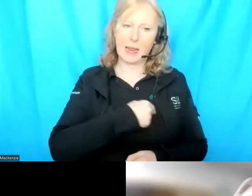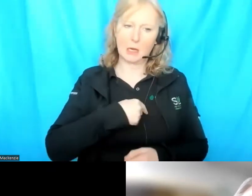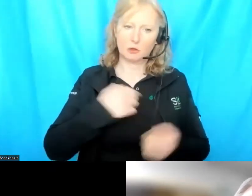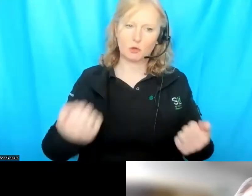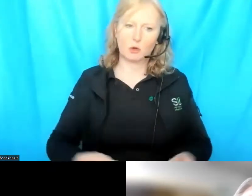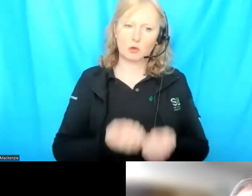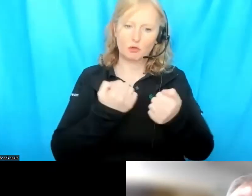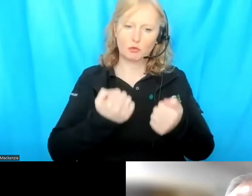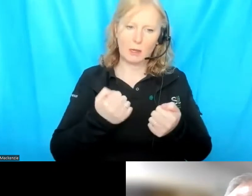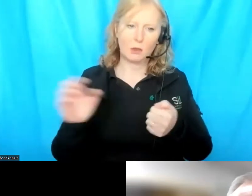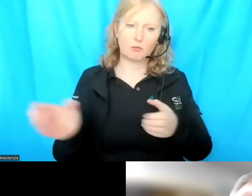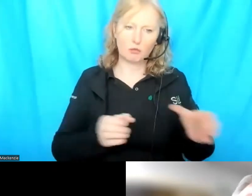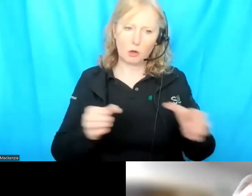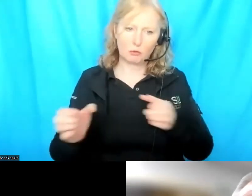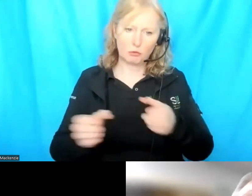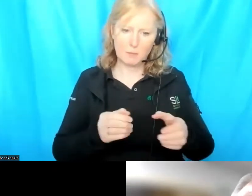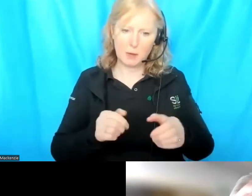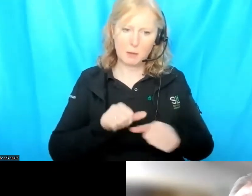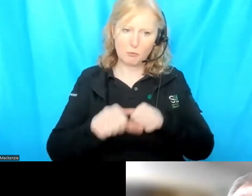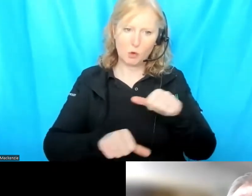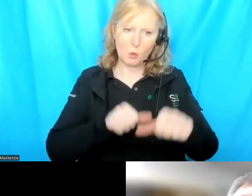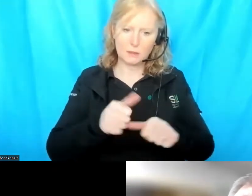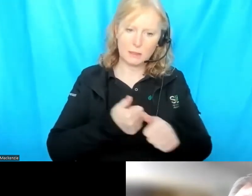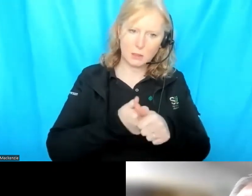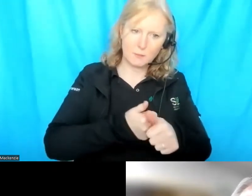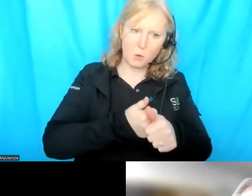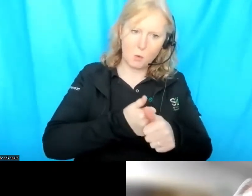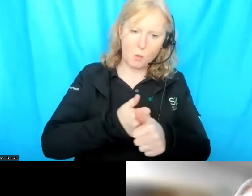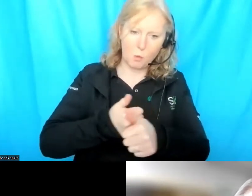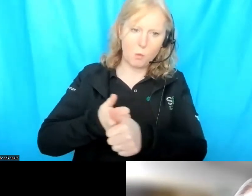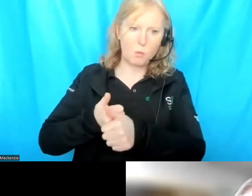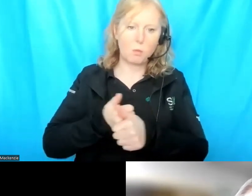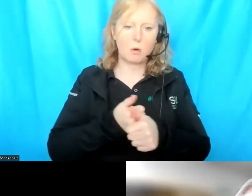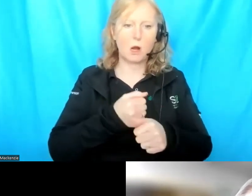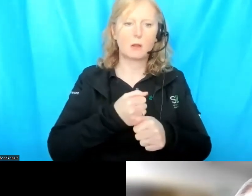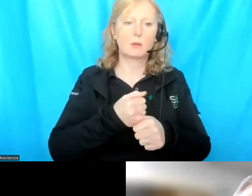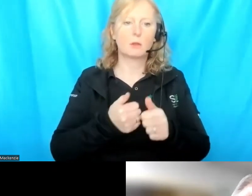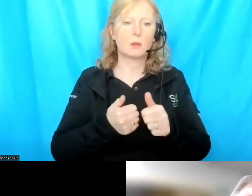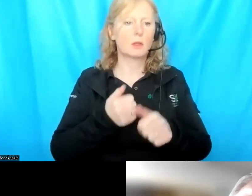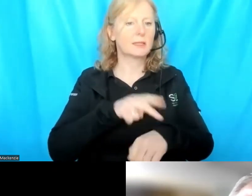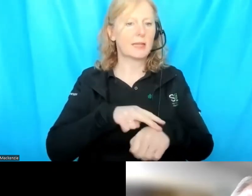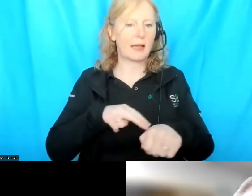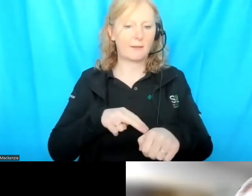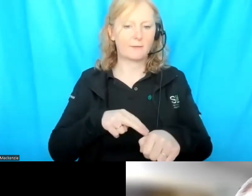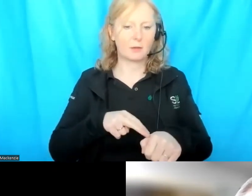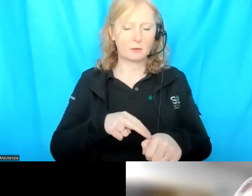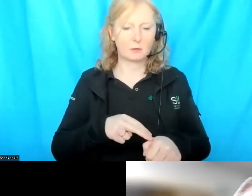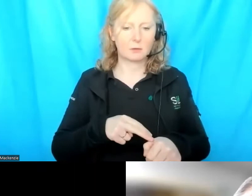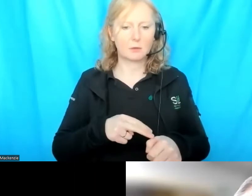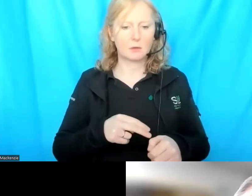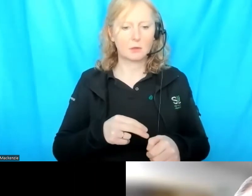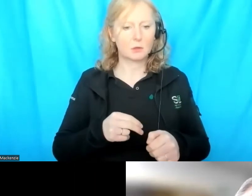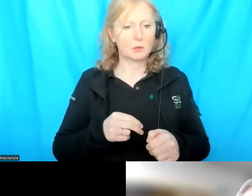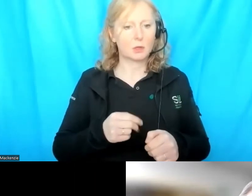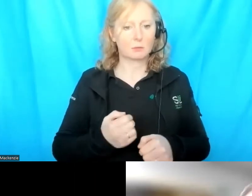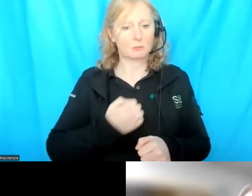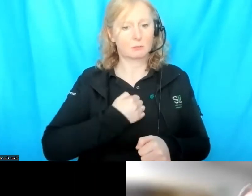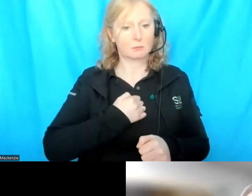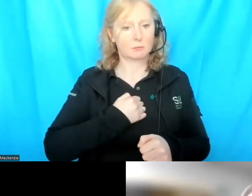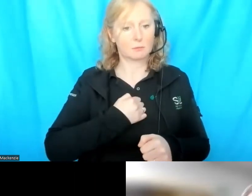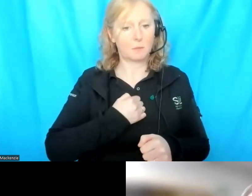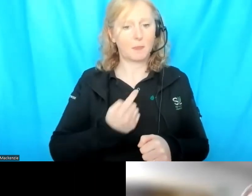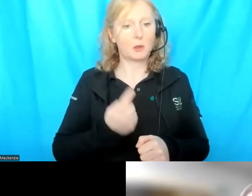recruitment process, give all the colleagues the support they need to do their jobs. At our level, at NorthLink Ferries